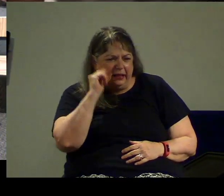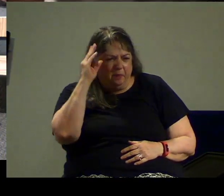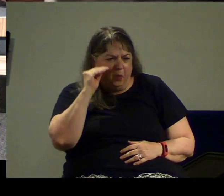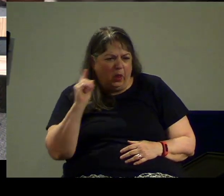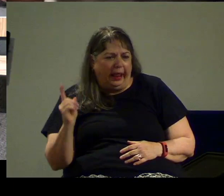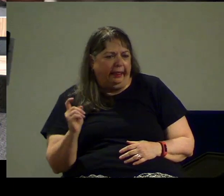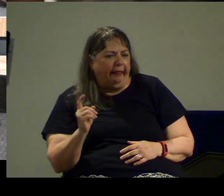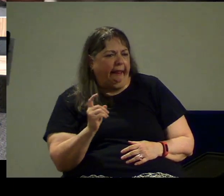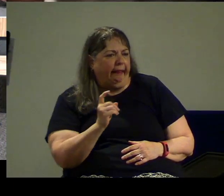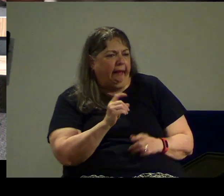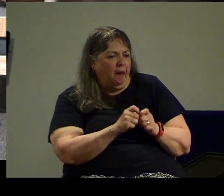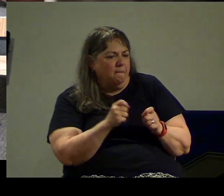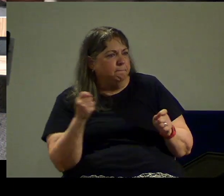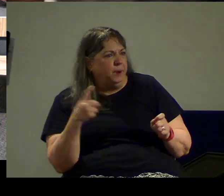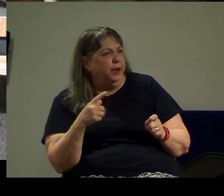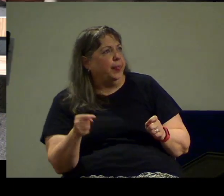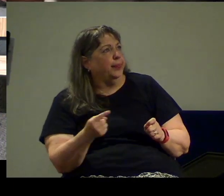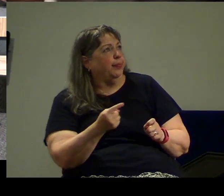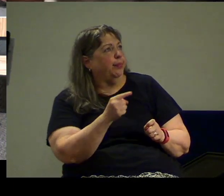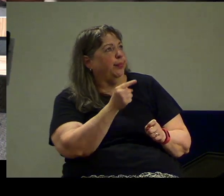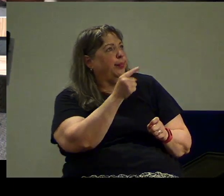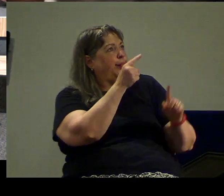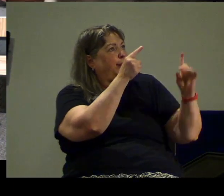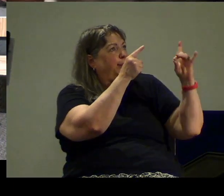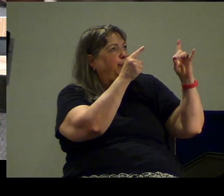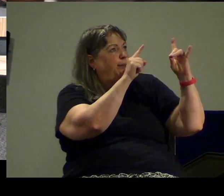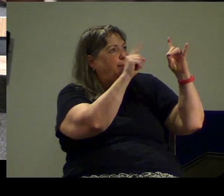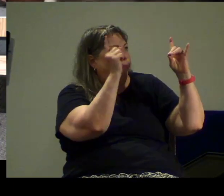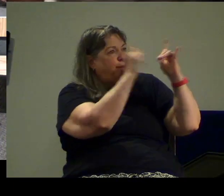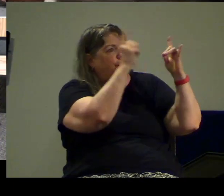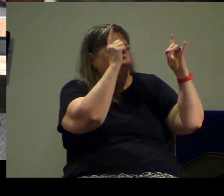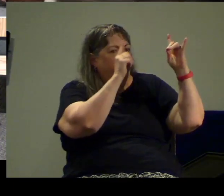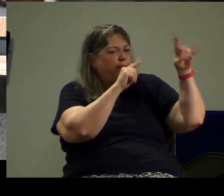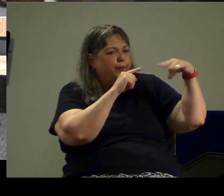with a slingshot and stones. You know the story, right?